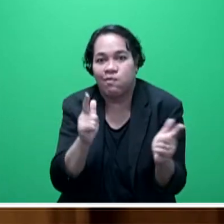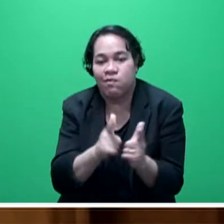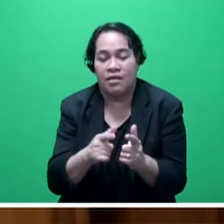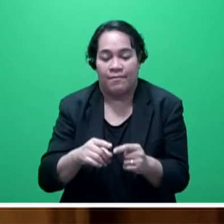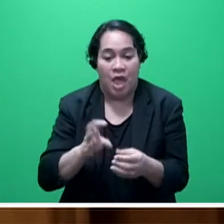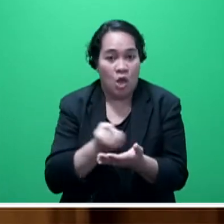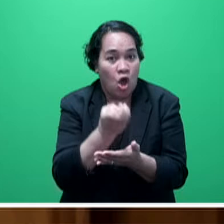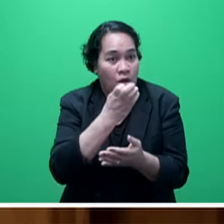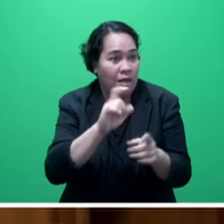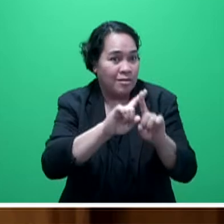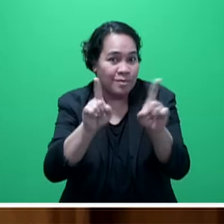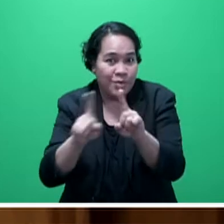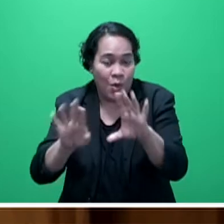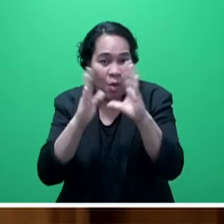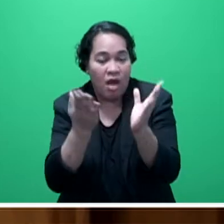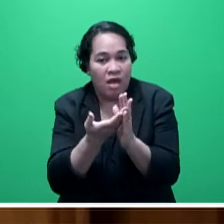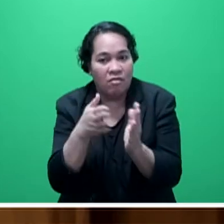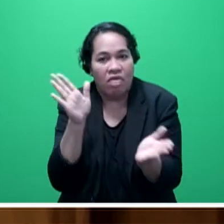around the world have contracted.